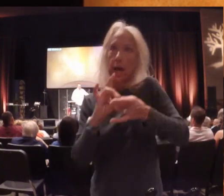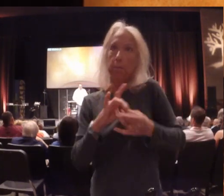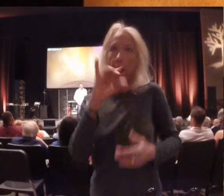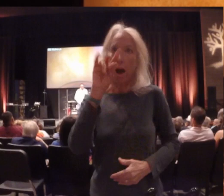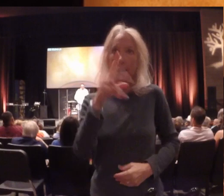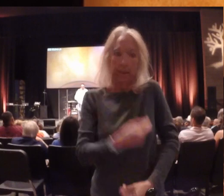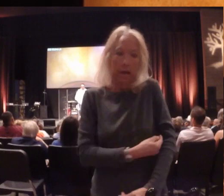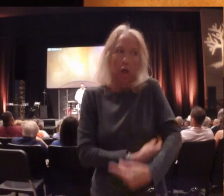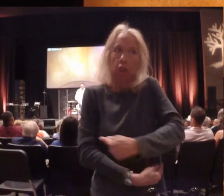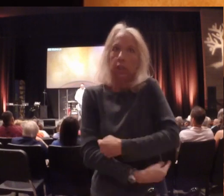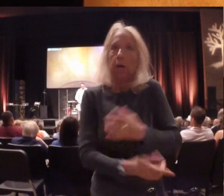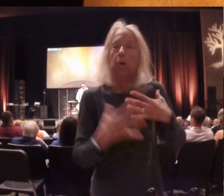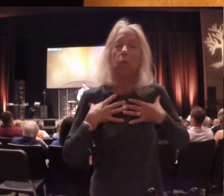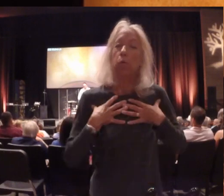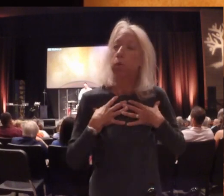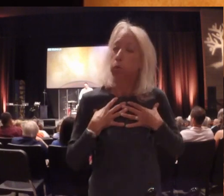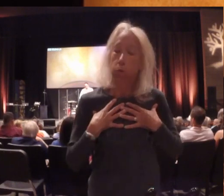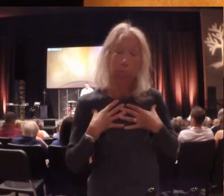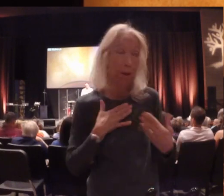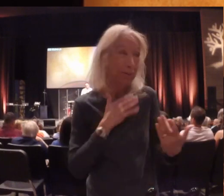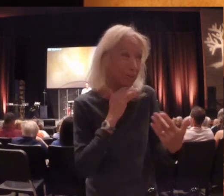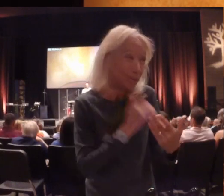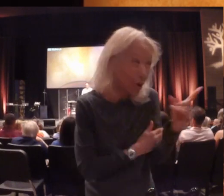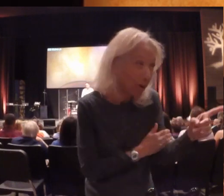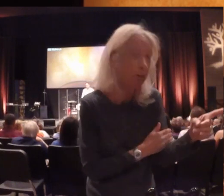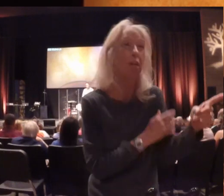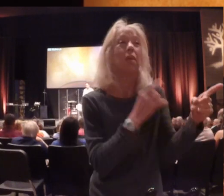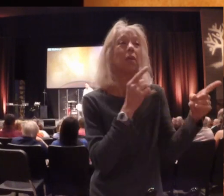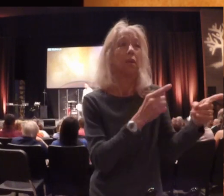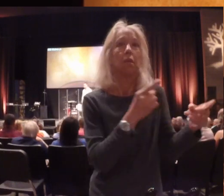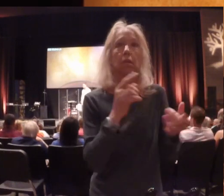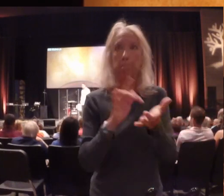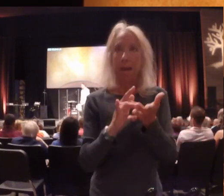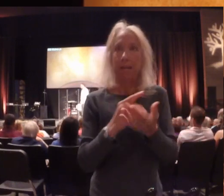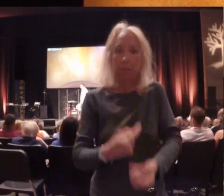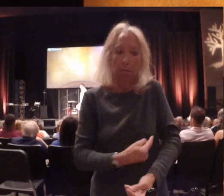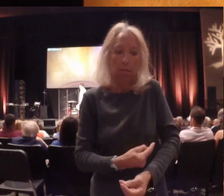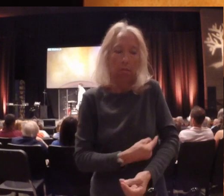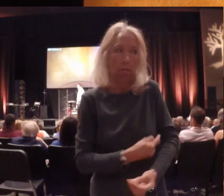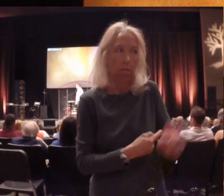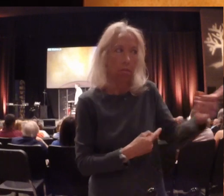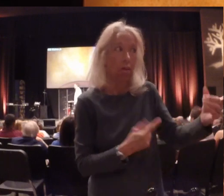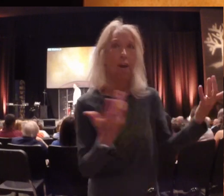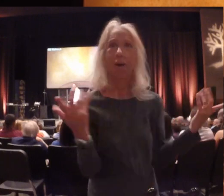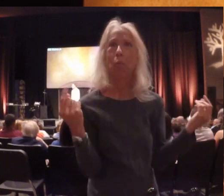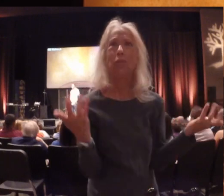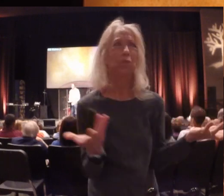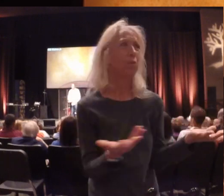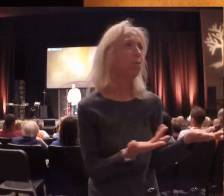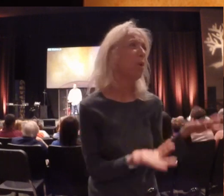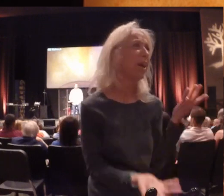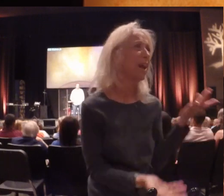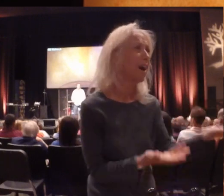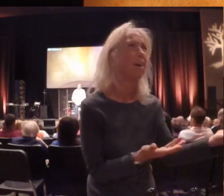the IVs. That was a blast to do that, by the way. And starts pumping the medicine, right? And all we could do